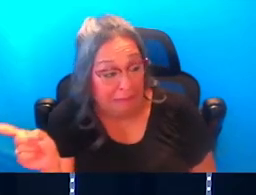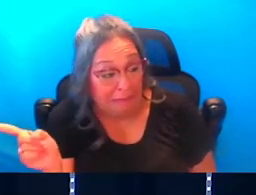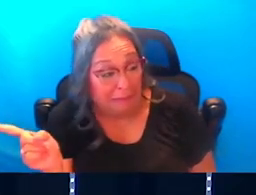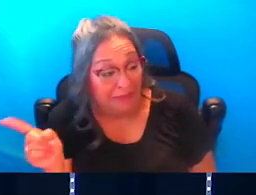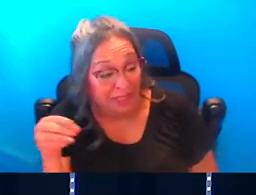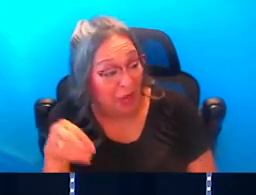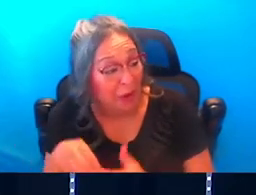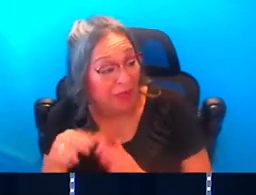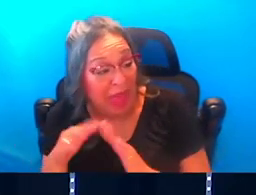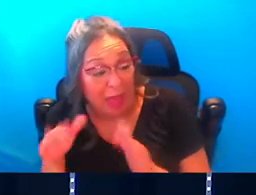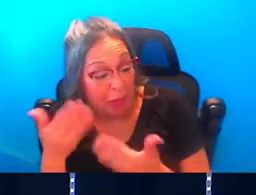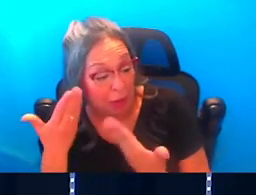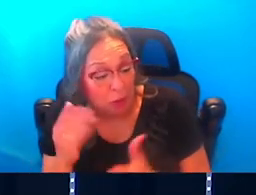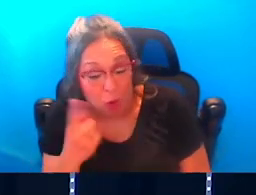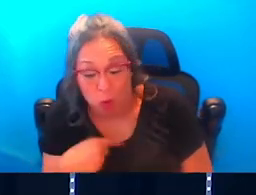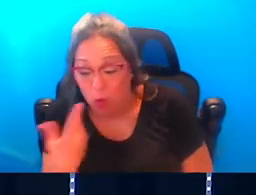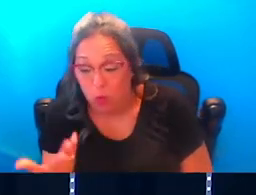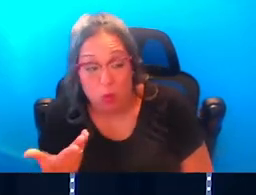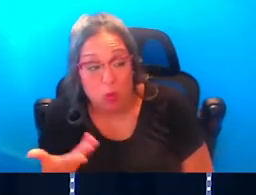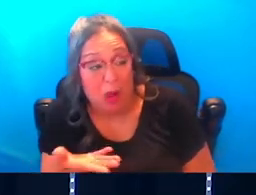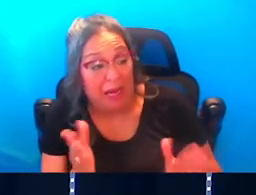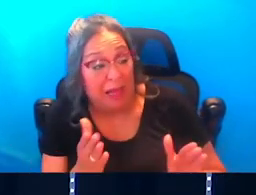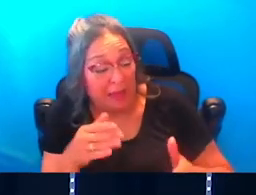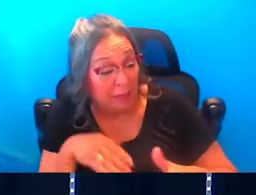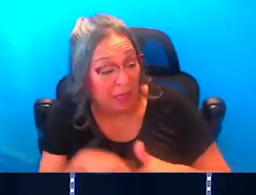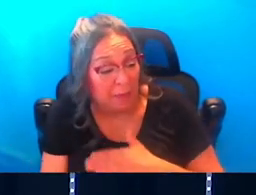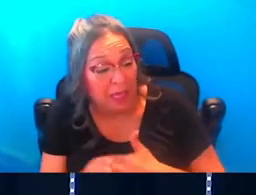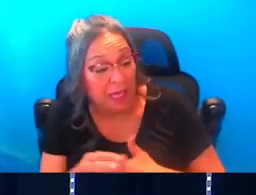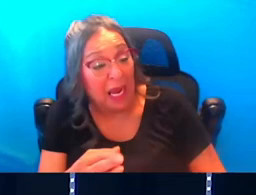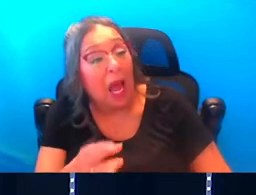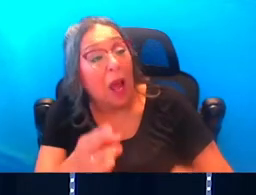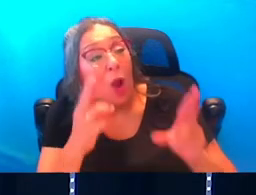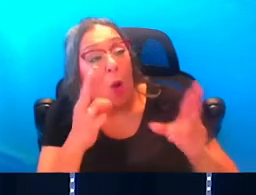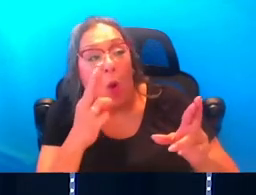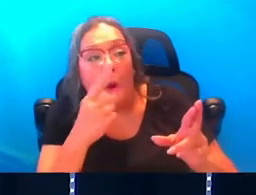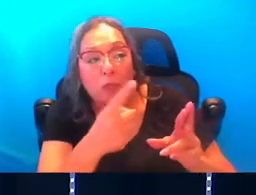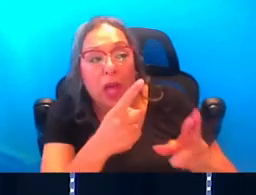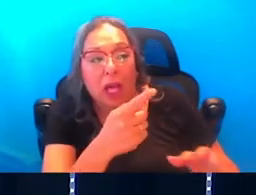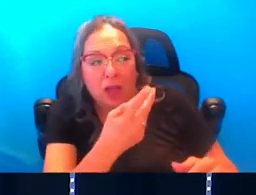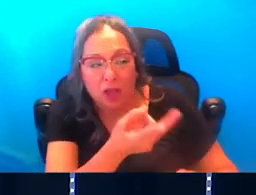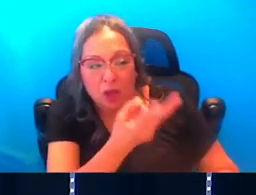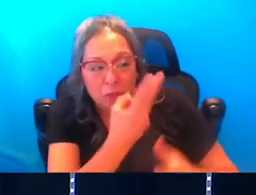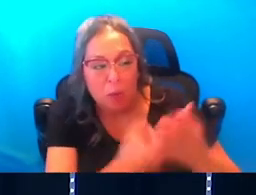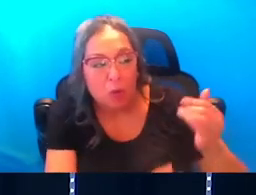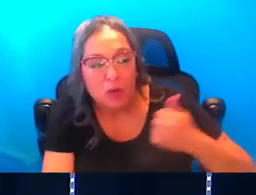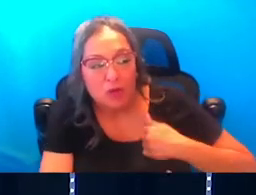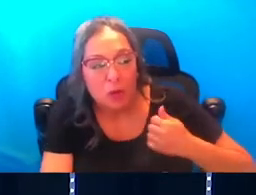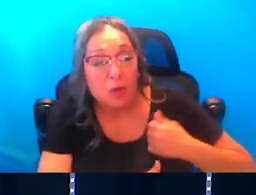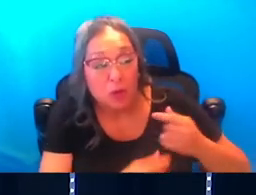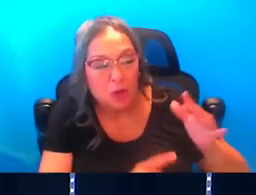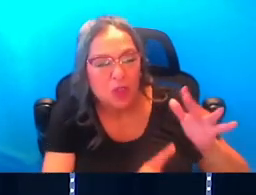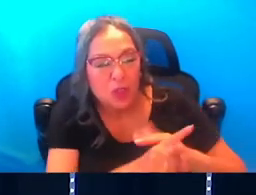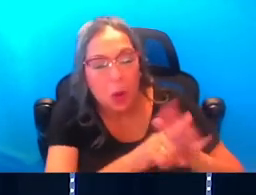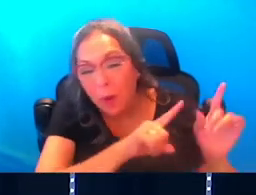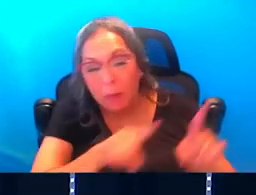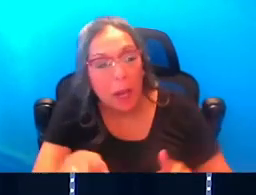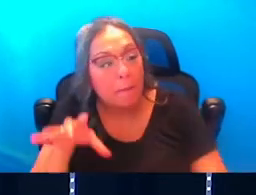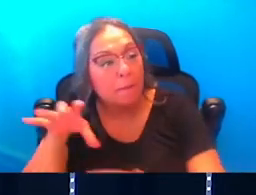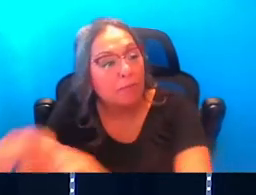I didn't know who they were. I let them in. I was really hoping you'd show up. Go take them, officer. That's the safe